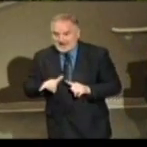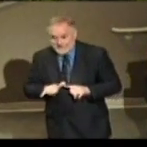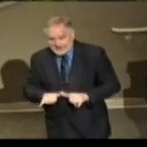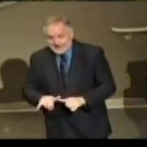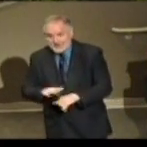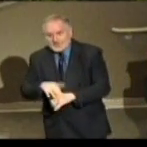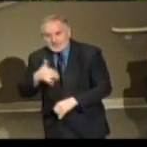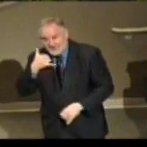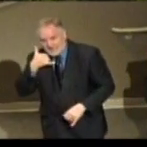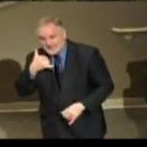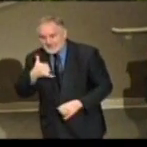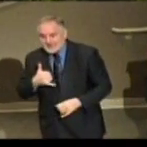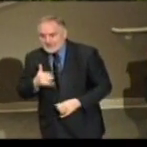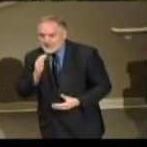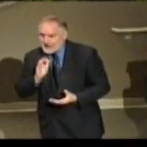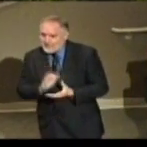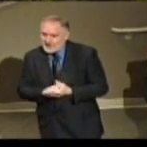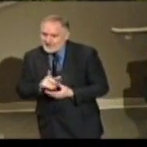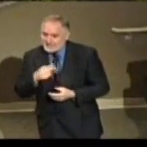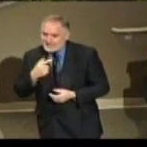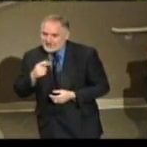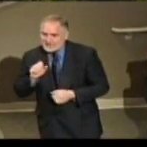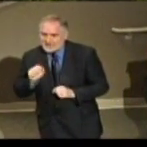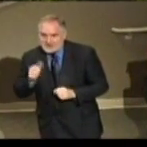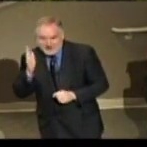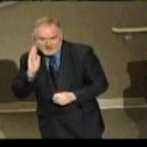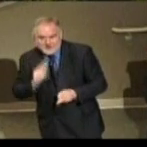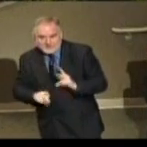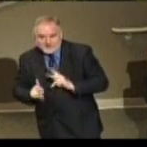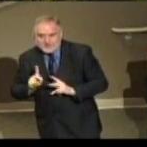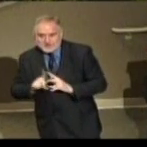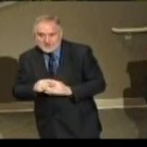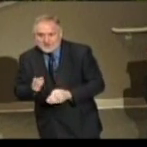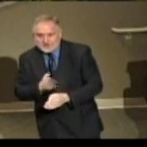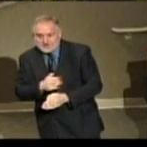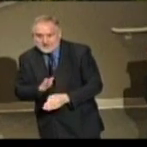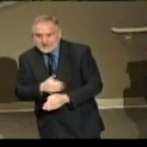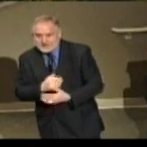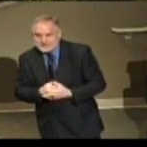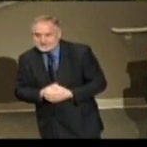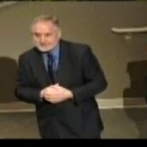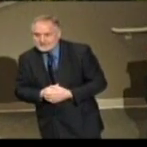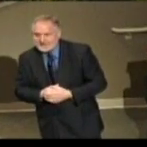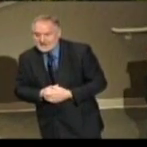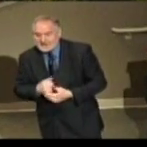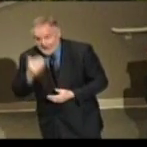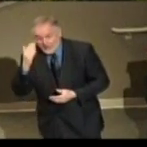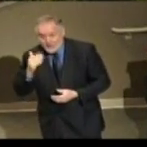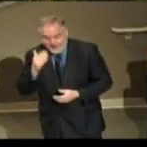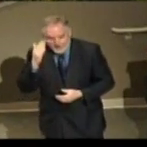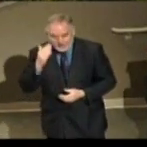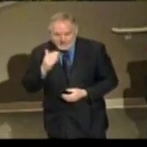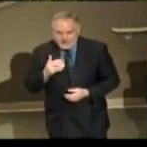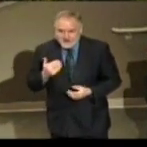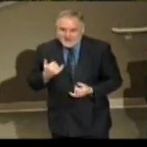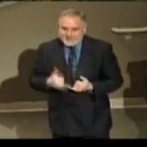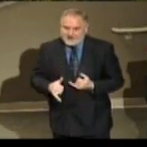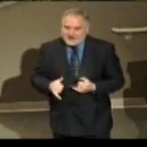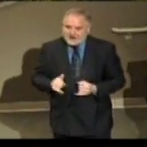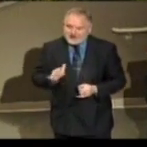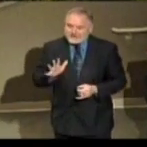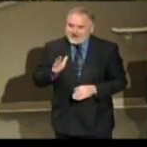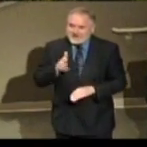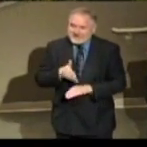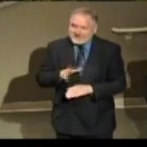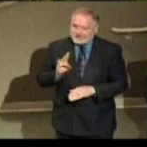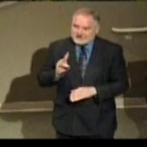phone. My wife said, honey, you can hear them. They're starting to sing. And I said, I know. Finally, about